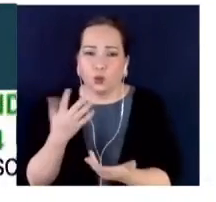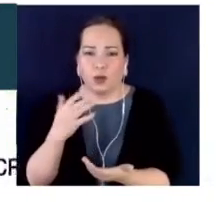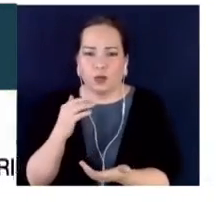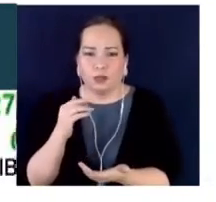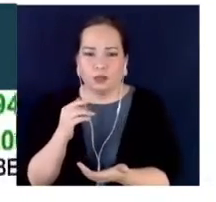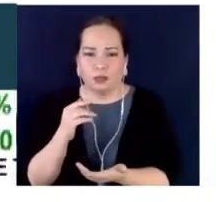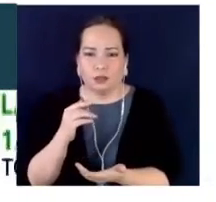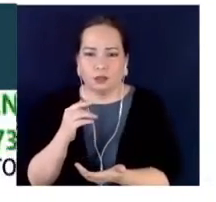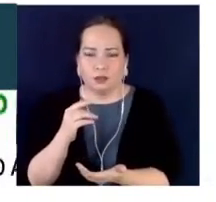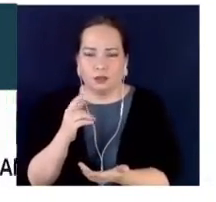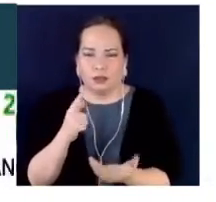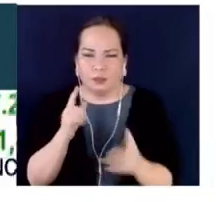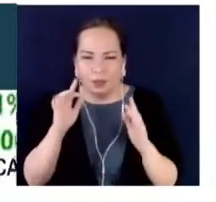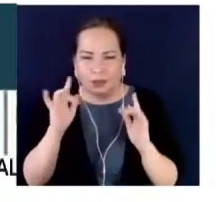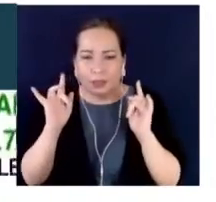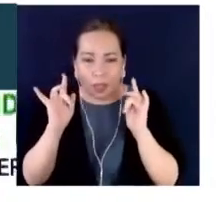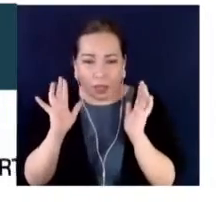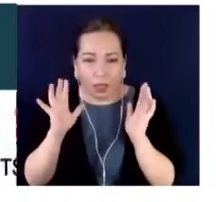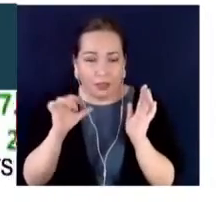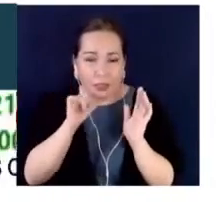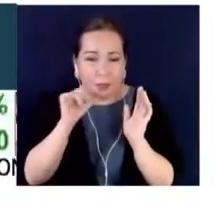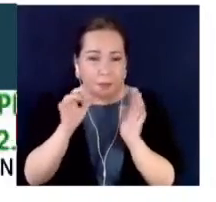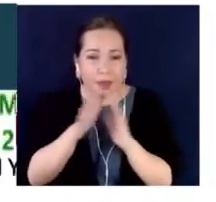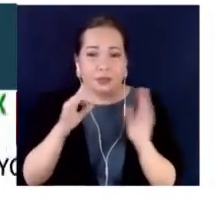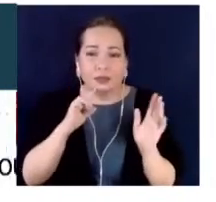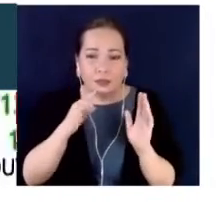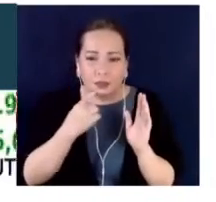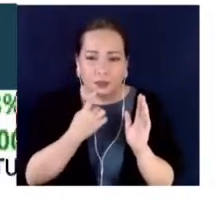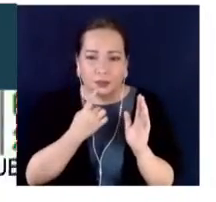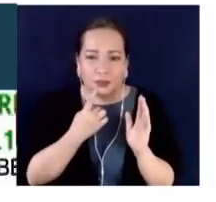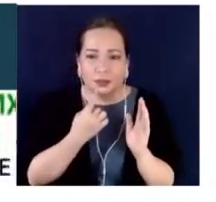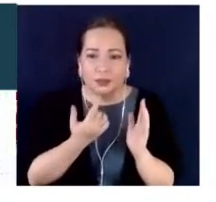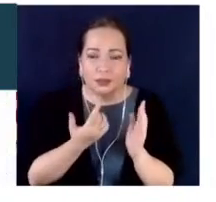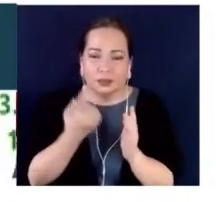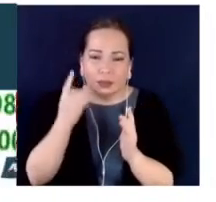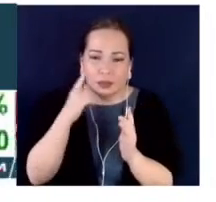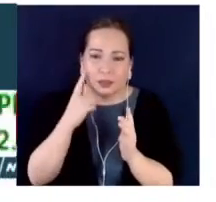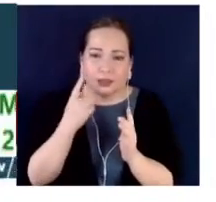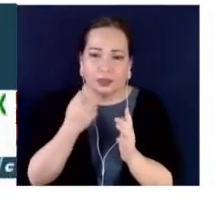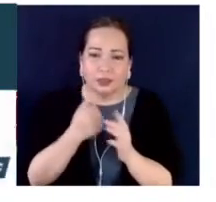the asymptomatic ones, they should really not be